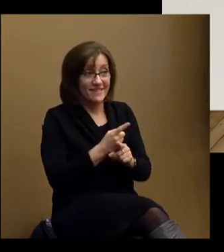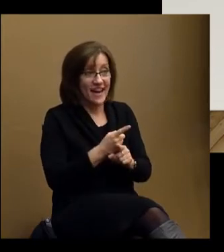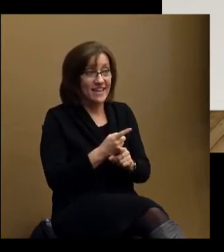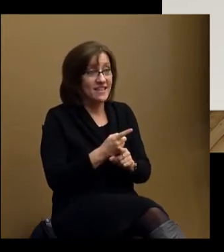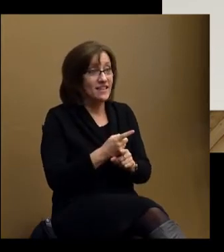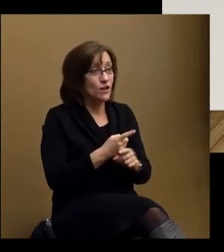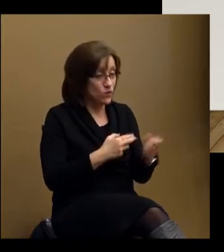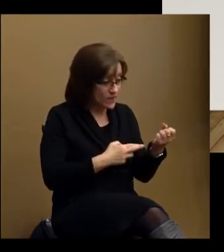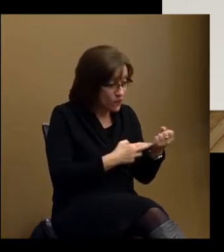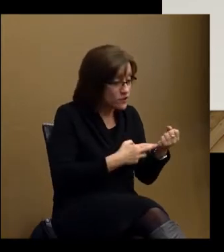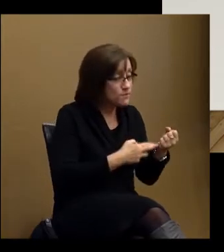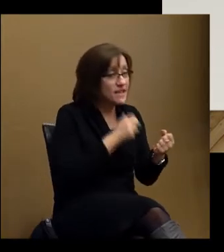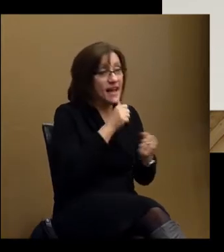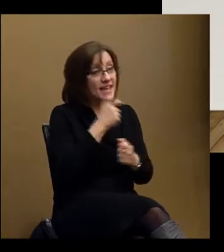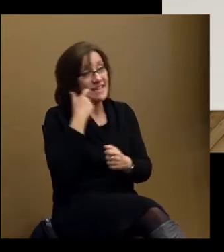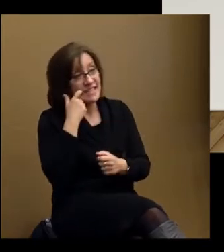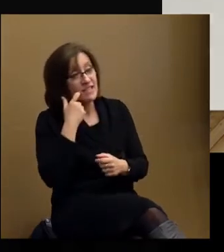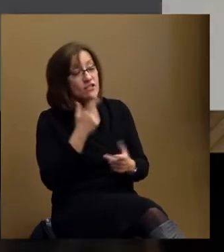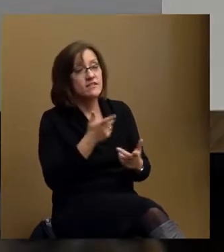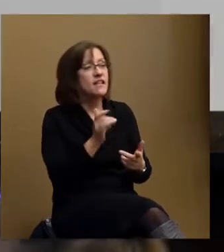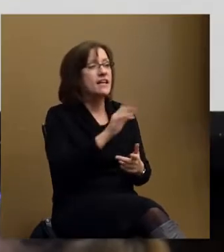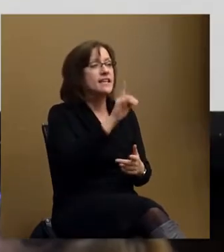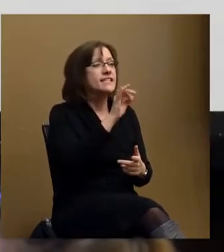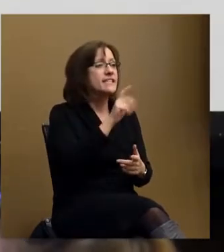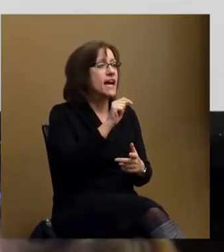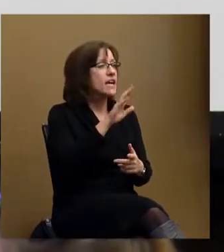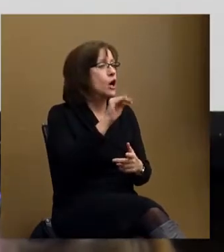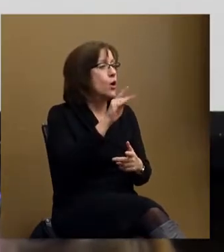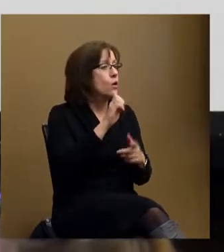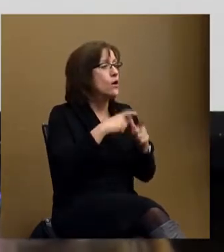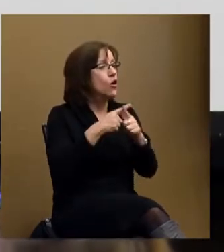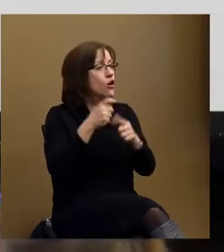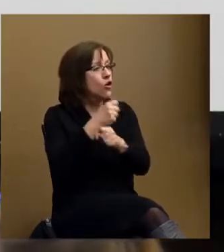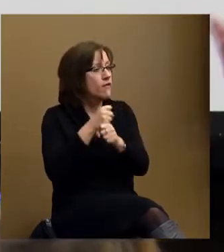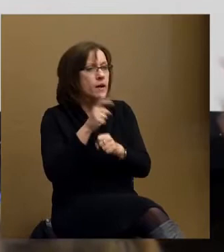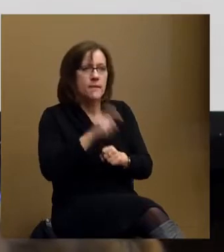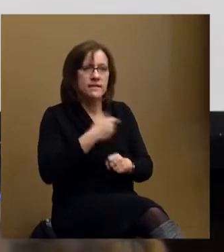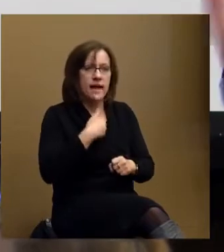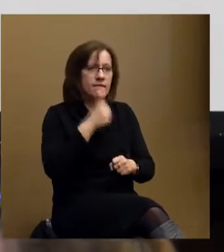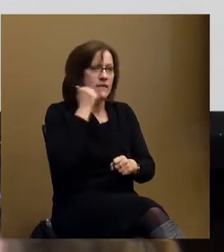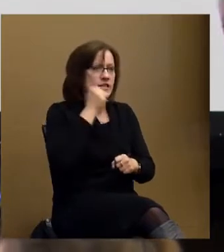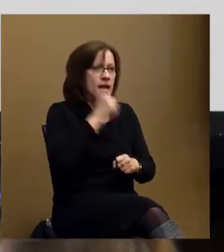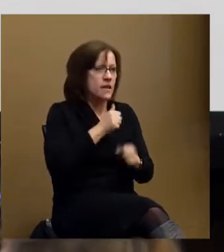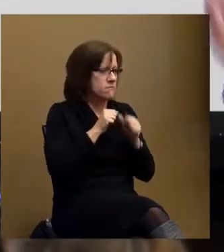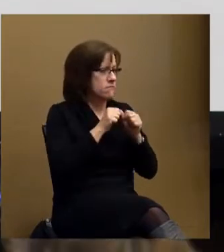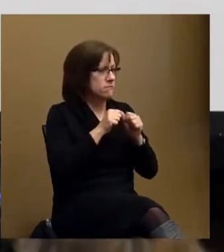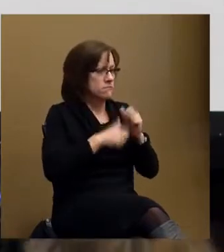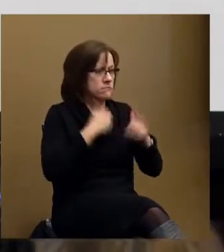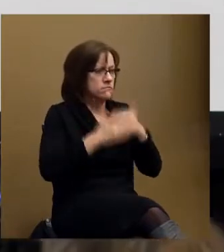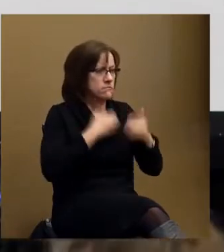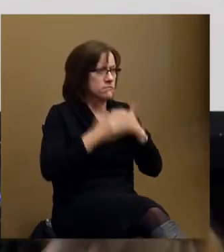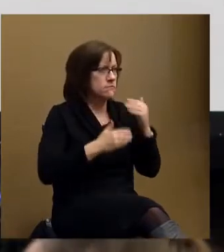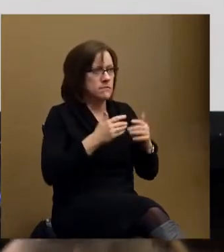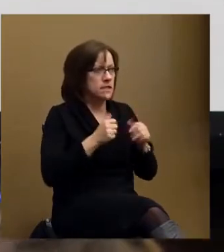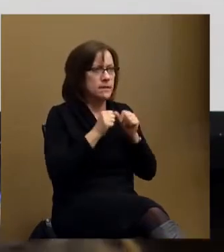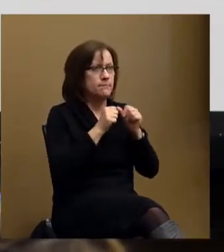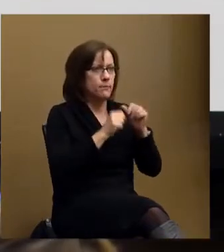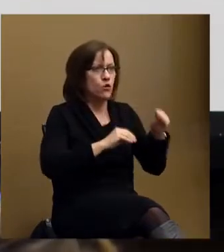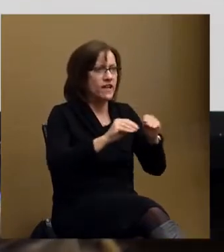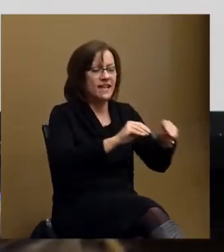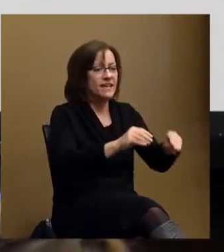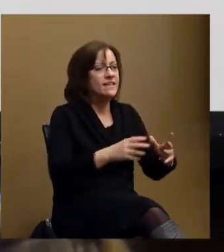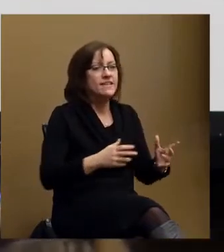So it's not like Diet Coke or coffee where you have to have it every day and to keep you, get you up and moving.